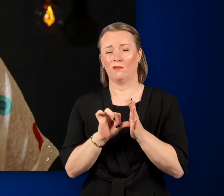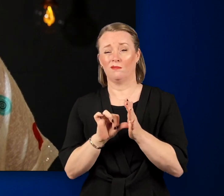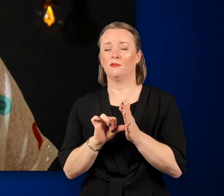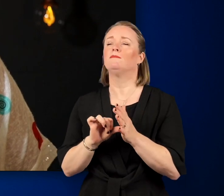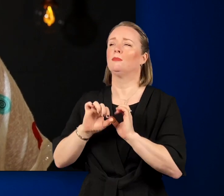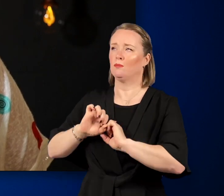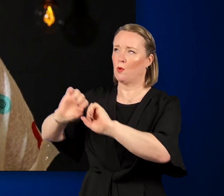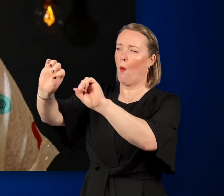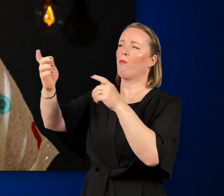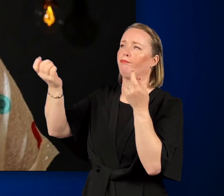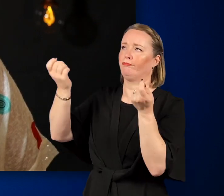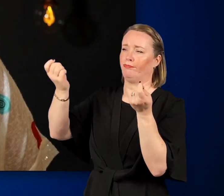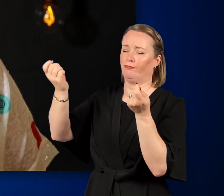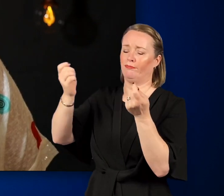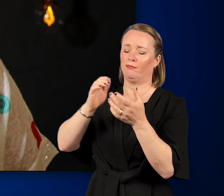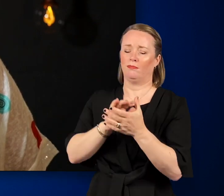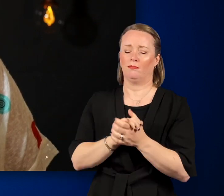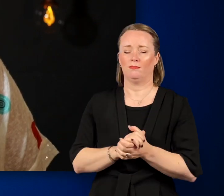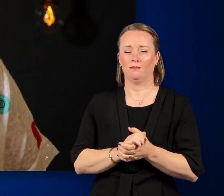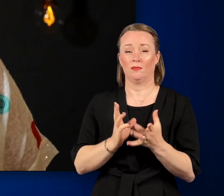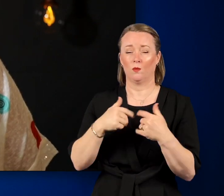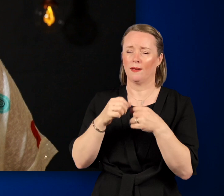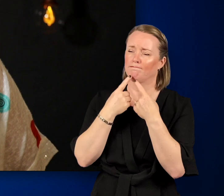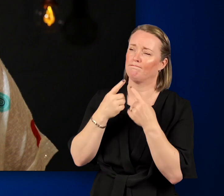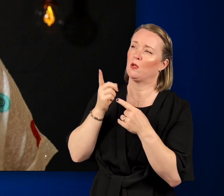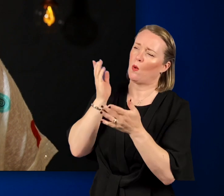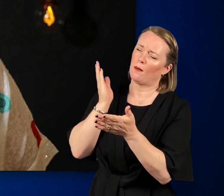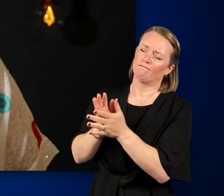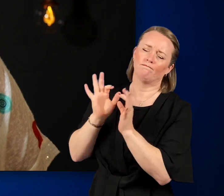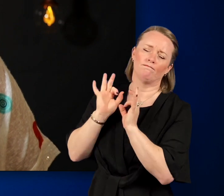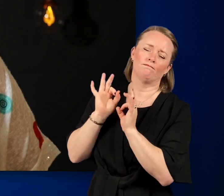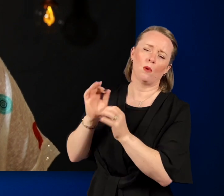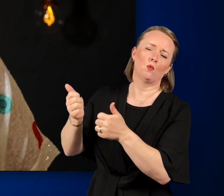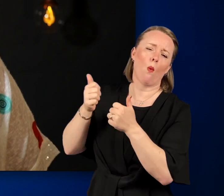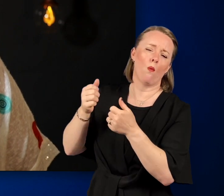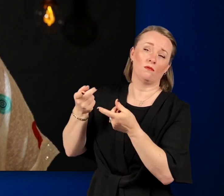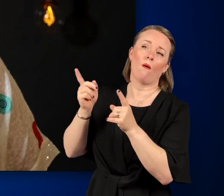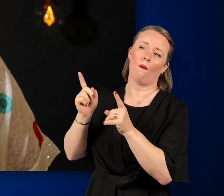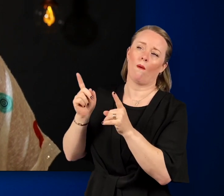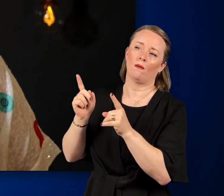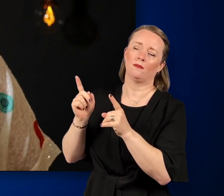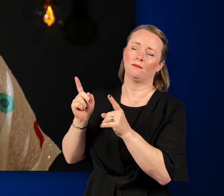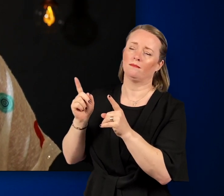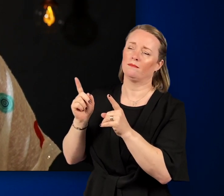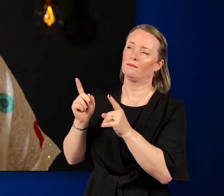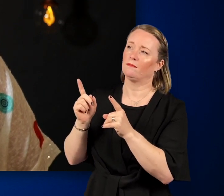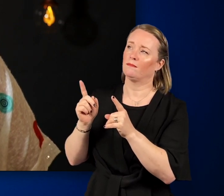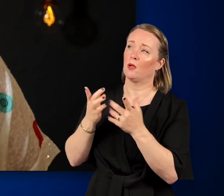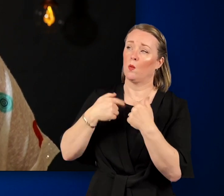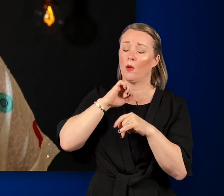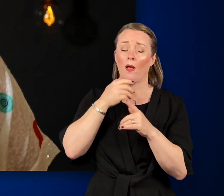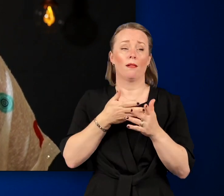you. And we say you are a good God, and we pray that we will be going into this world with being